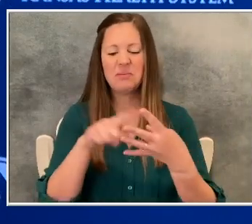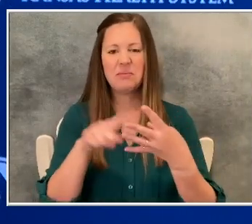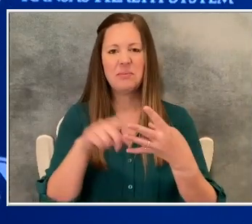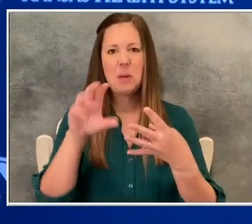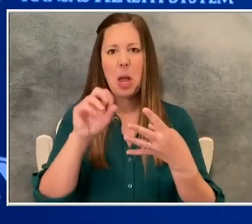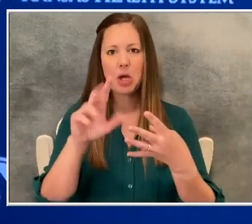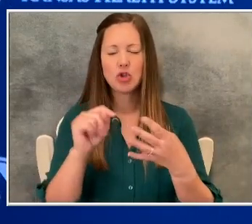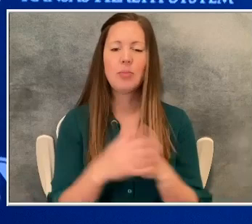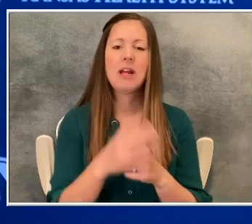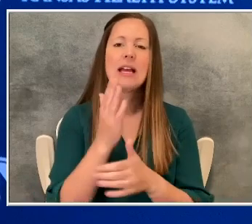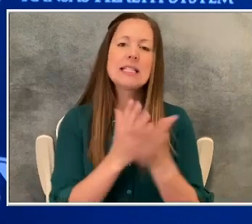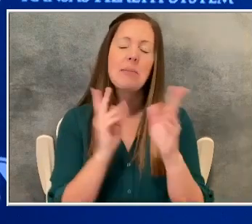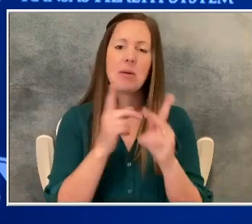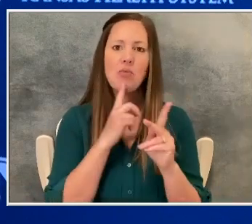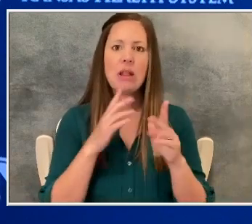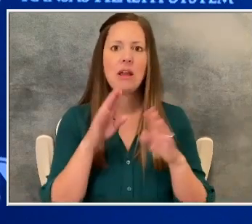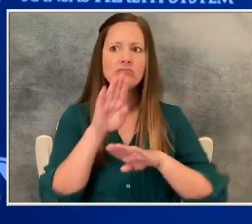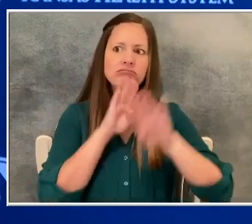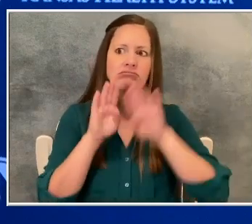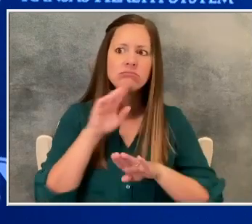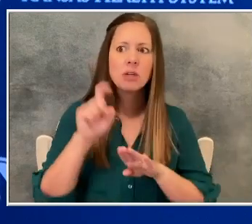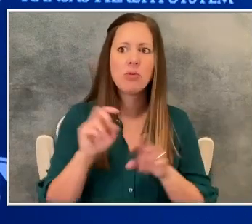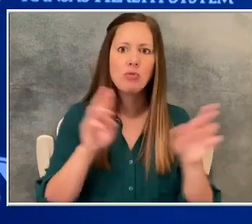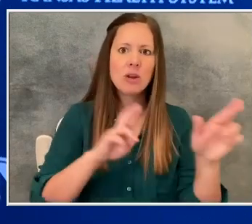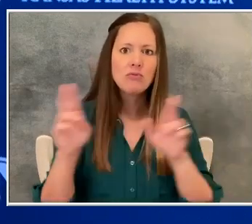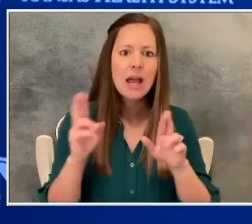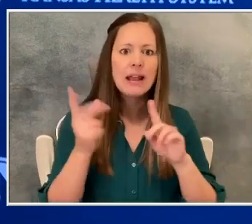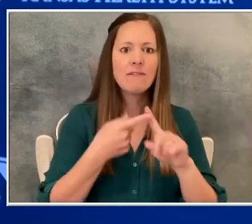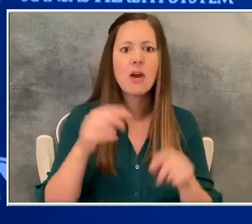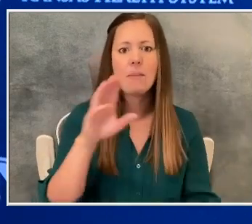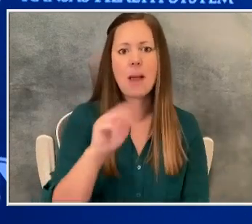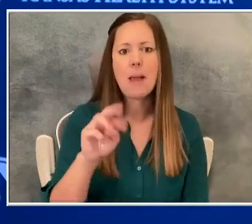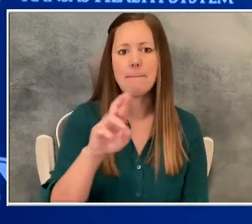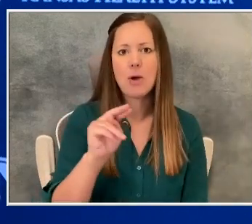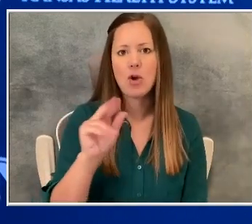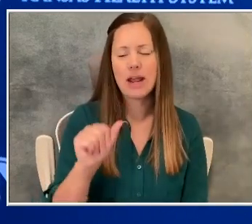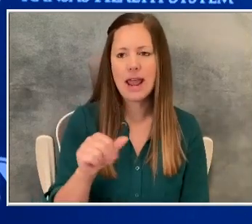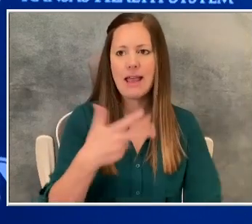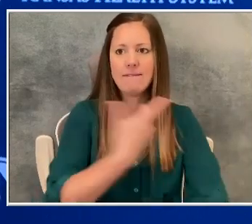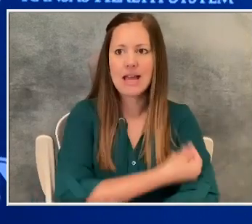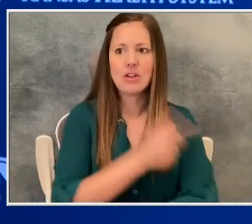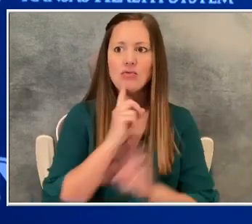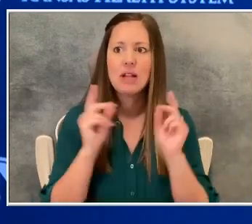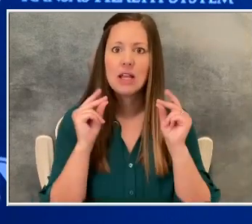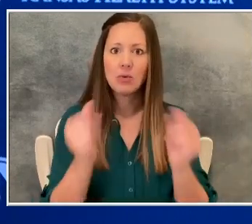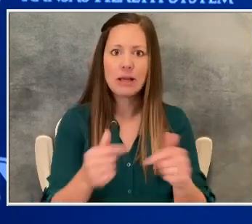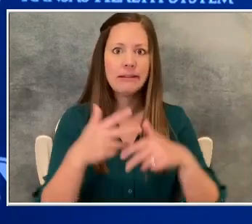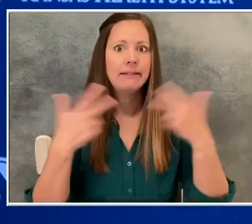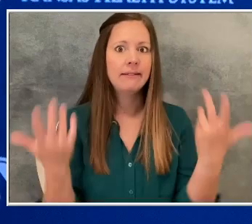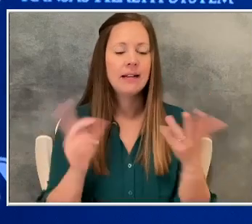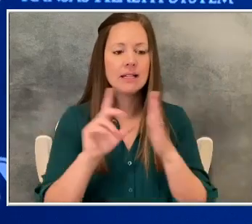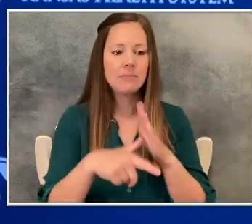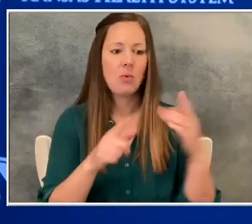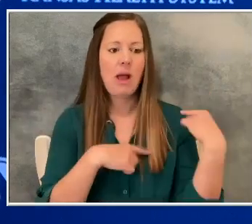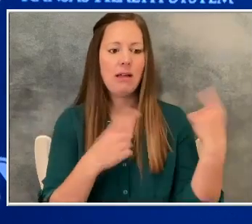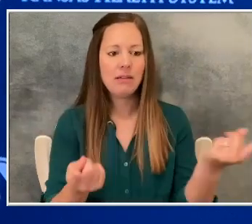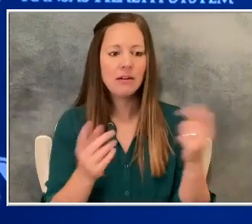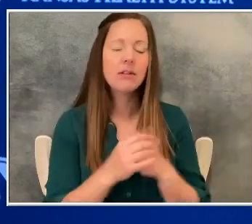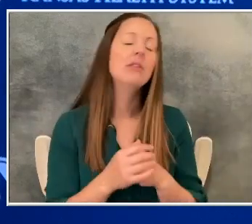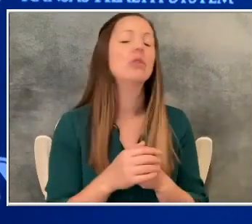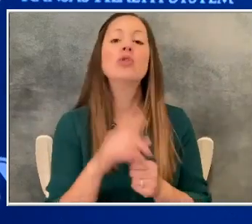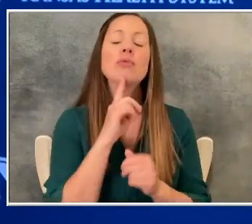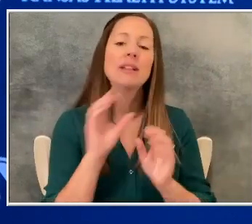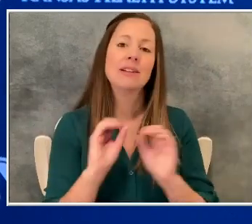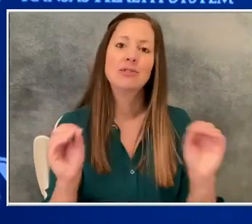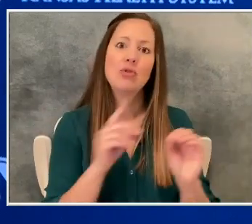kind of flustered because we were supposed to be able to pivot from these mRNA vaccines quite quickly, and it's been a little while now, so there is no real information on